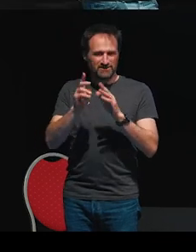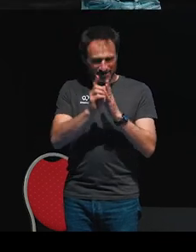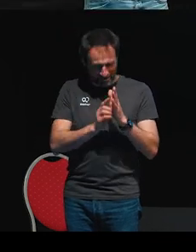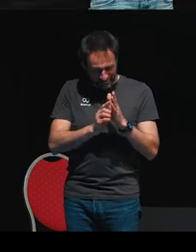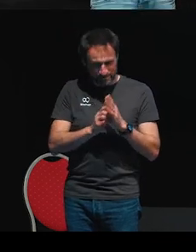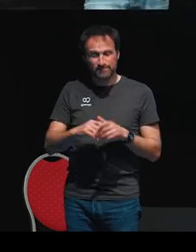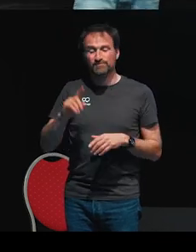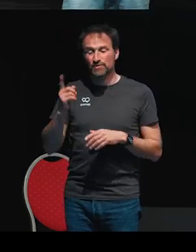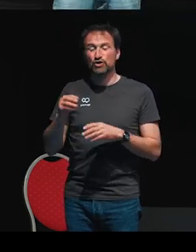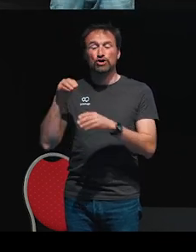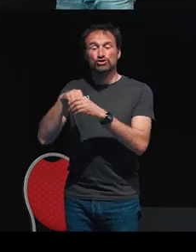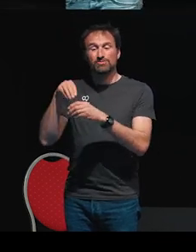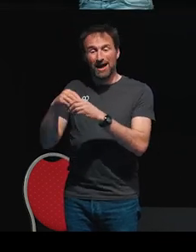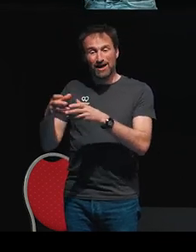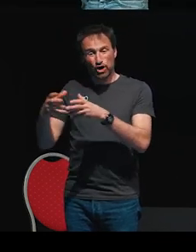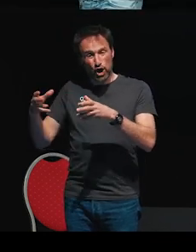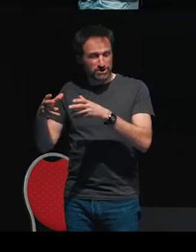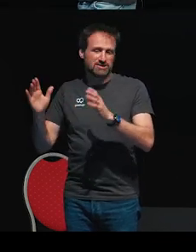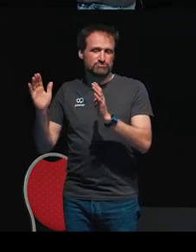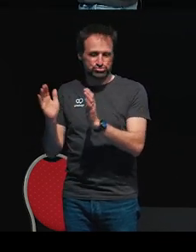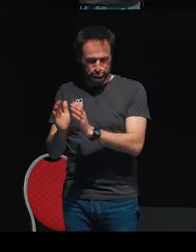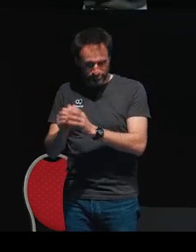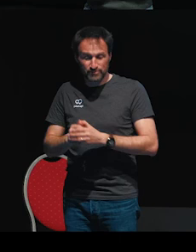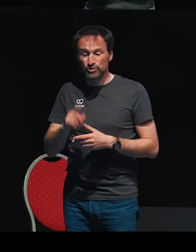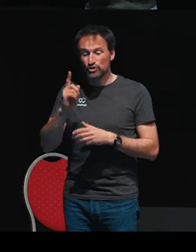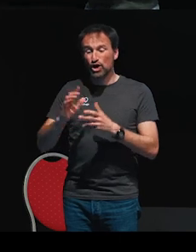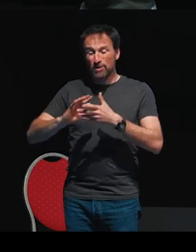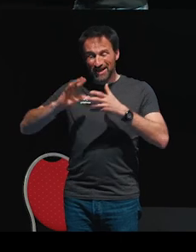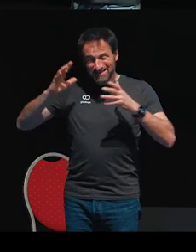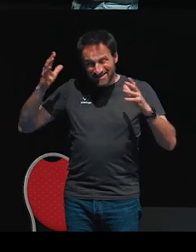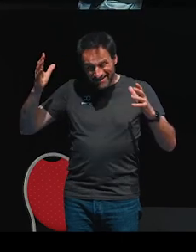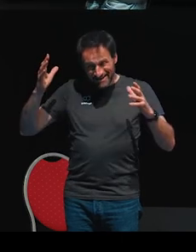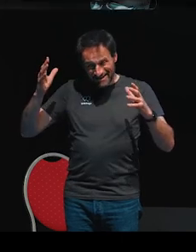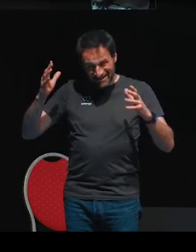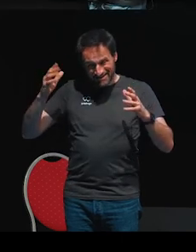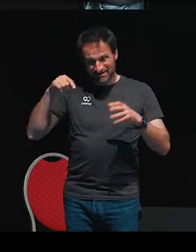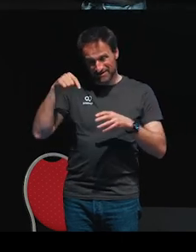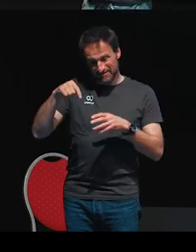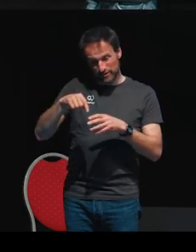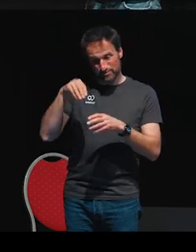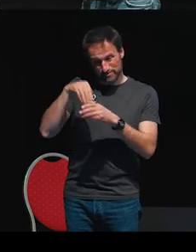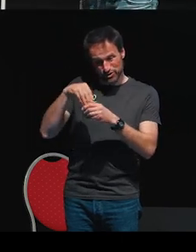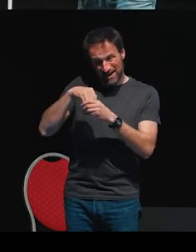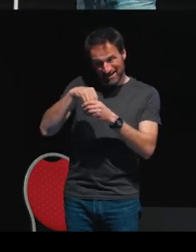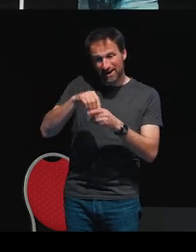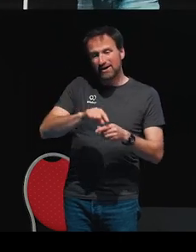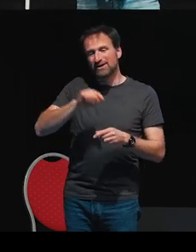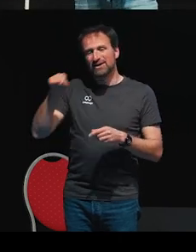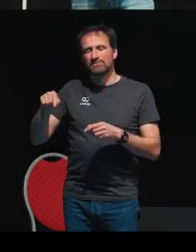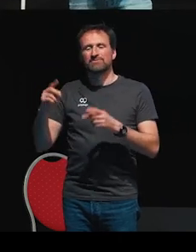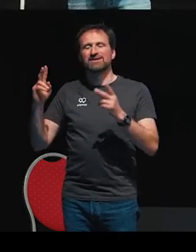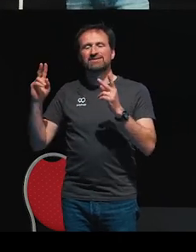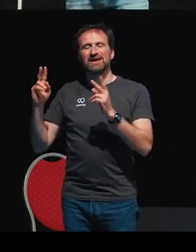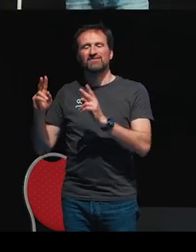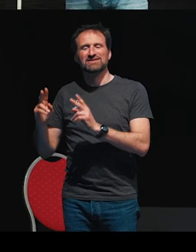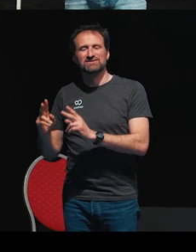will move the complexity from your store to your derivation layer. I will talk about the derivation layer later on.